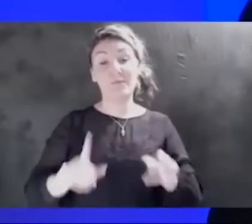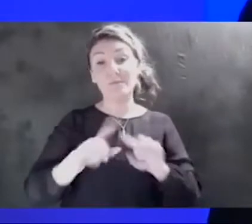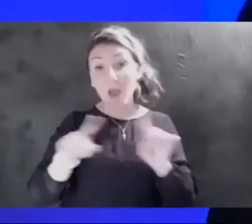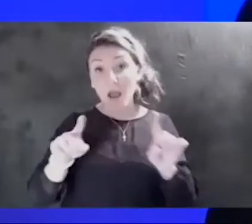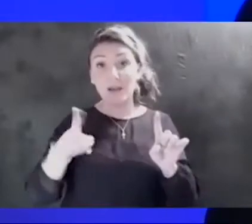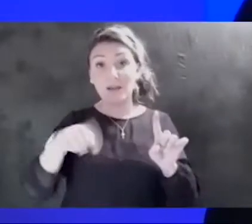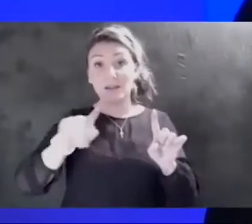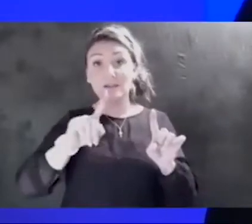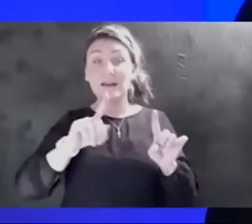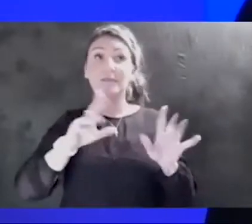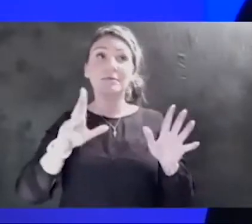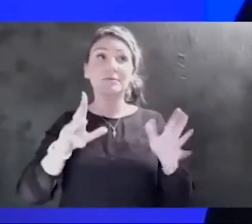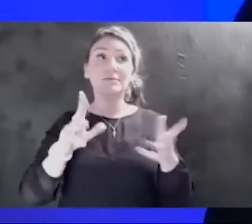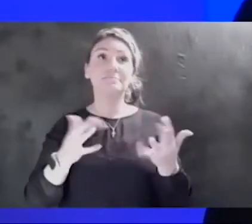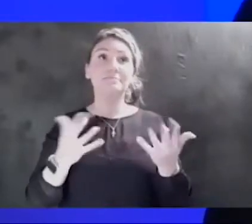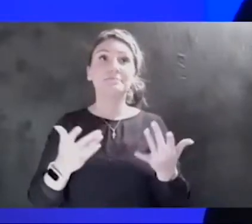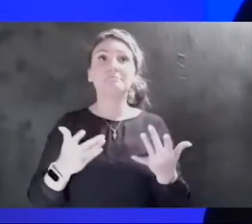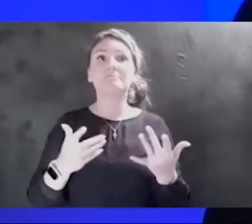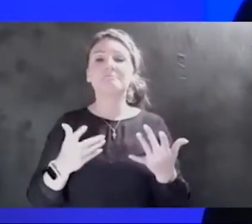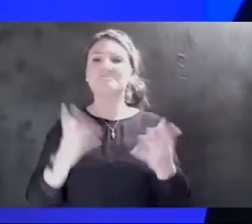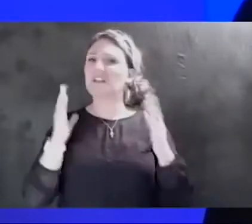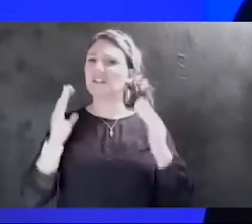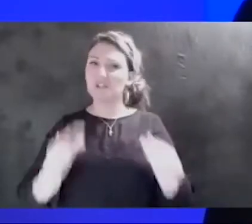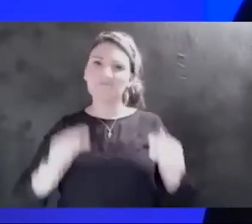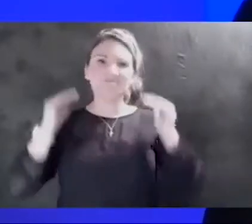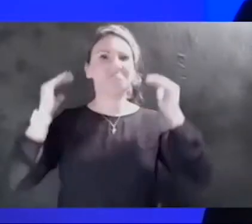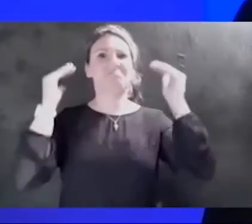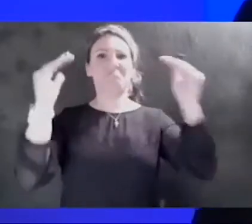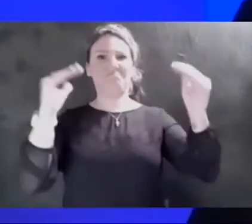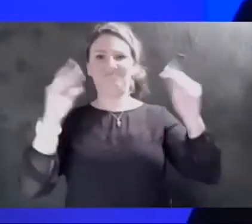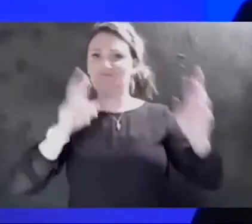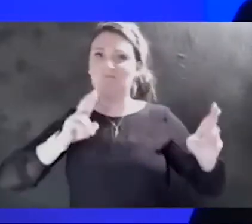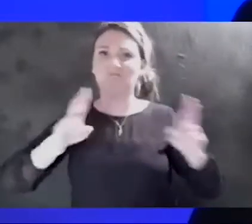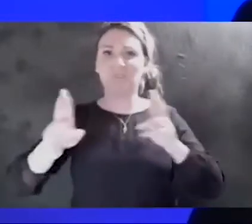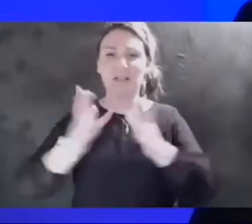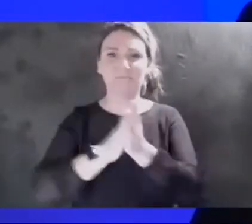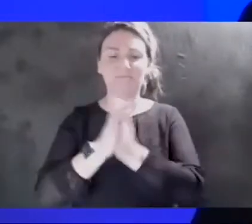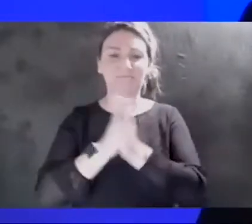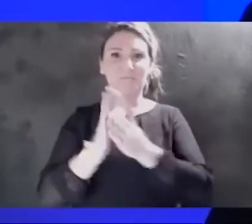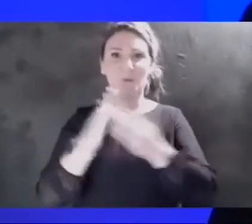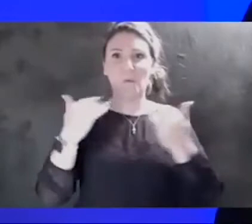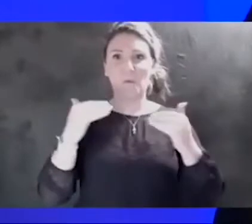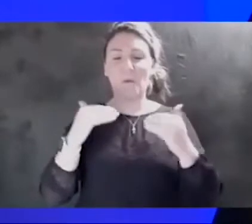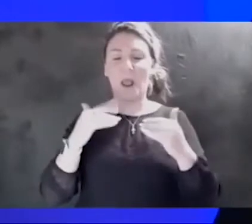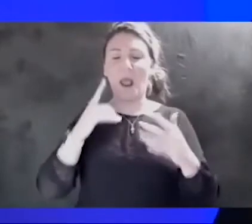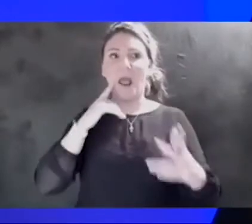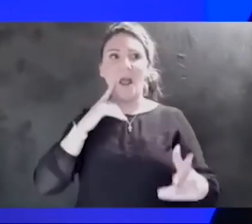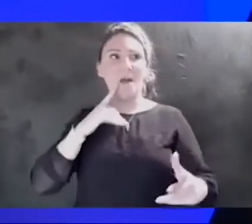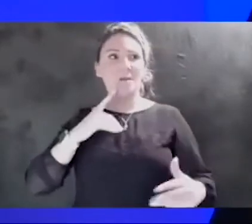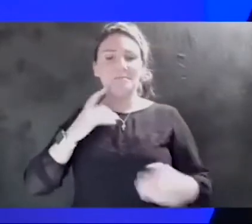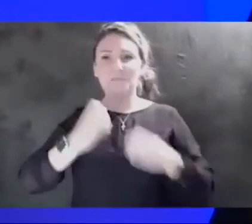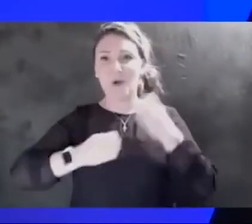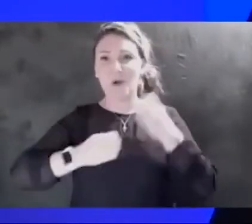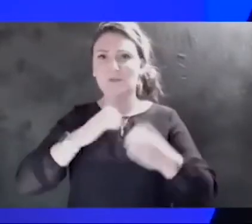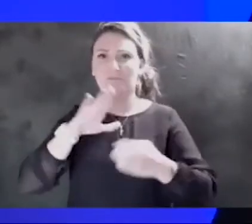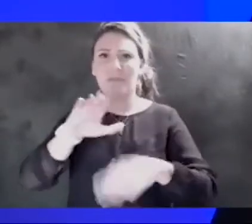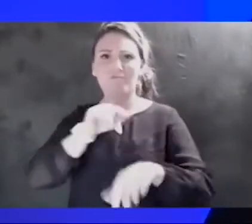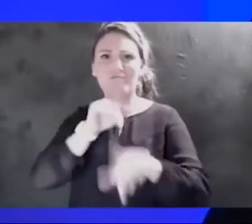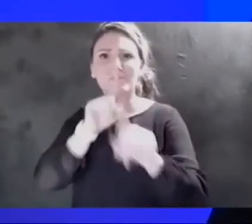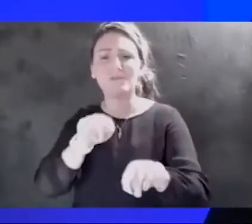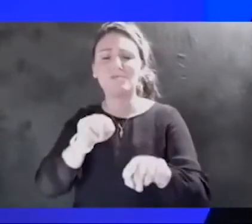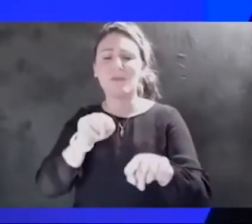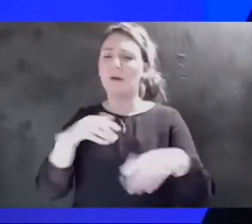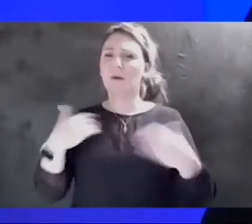they just stepped up to the plate. It was extraordinary. It brought tears to my eyes, their response. They are